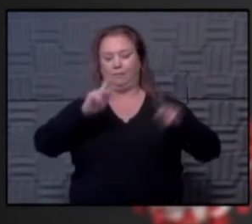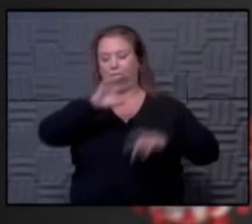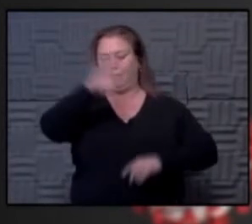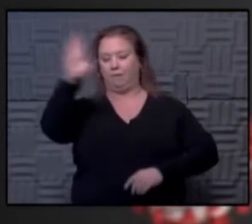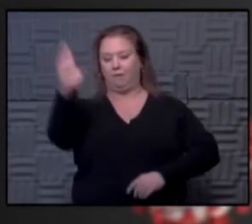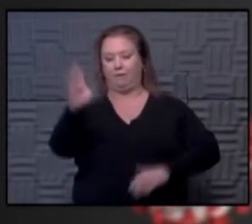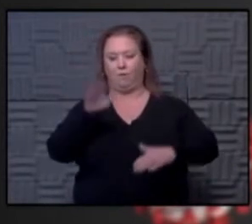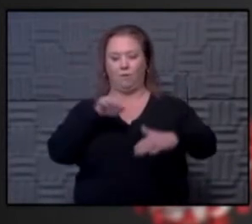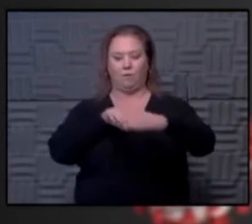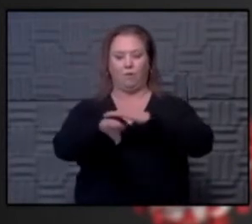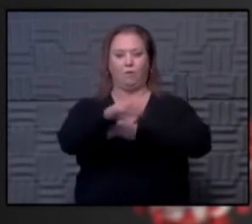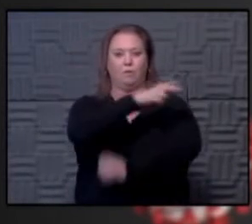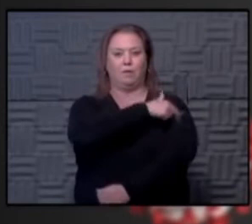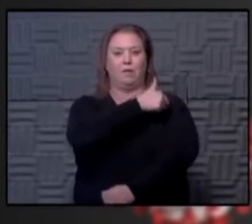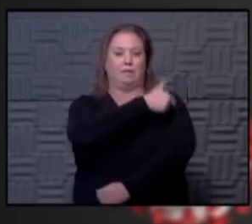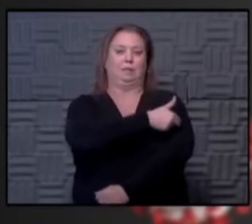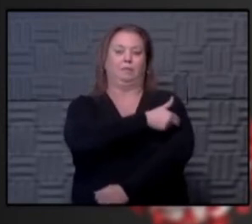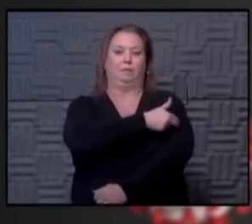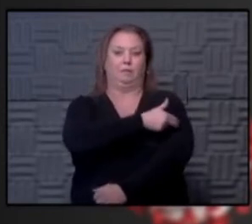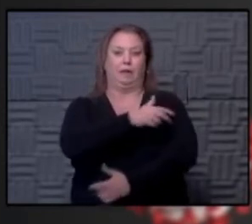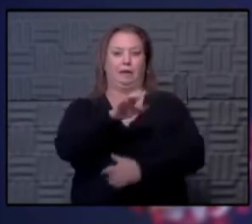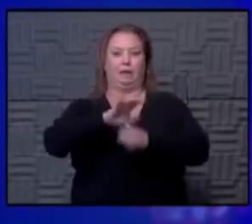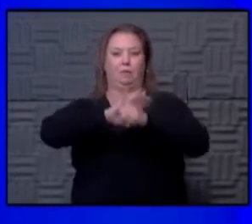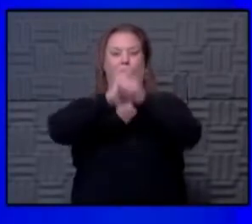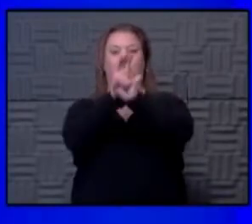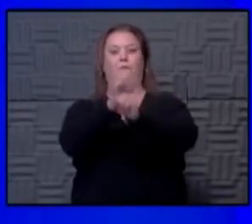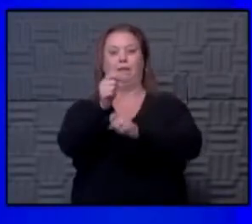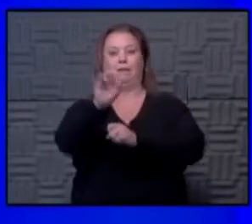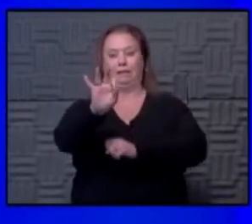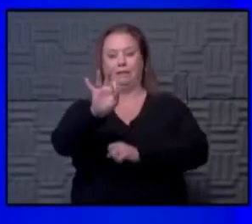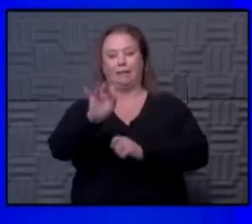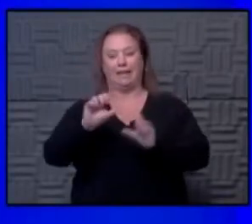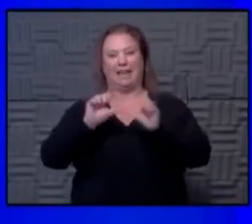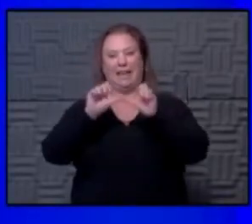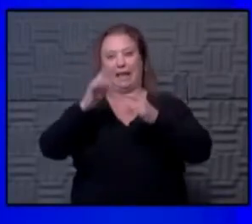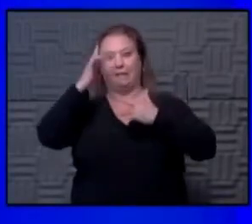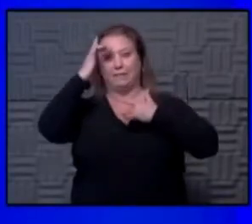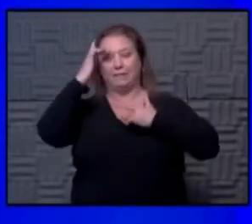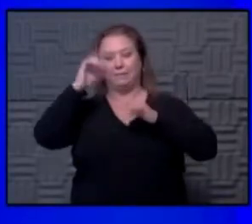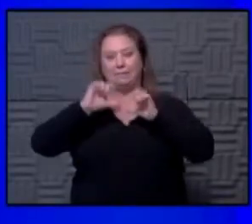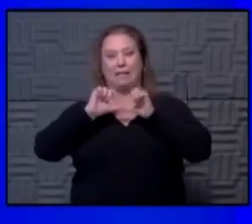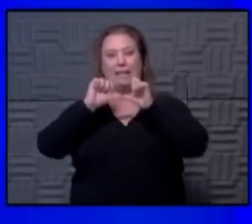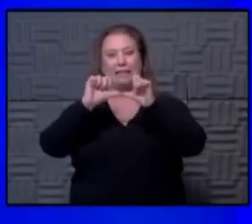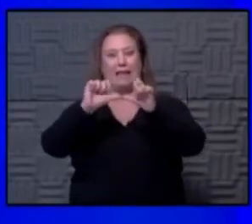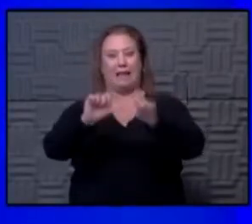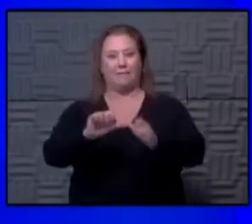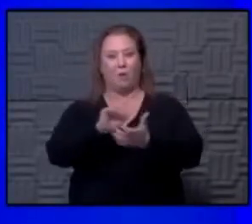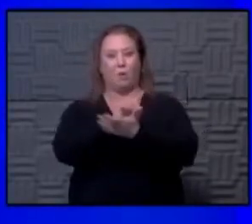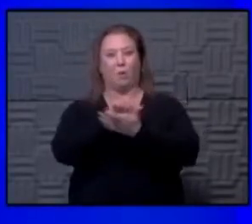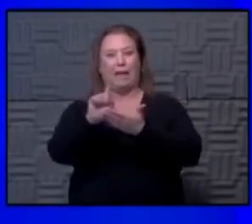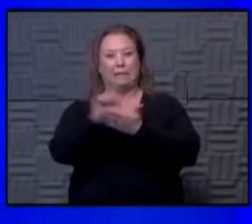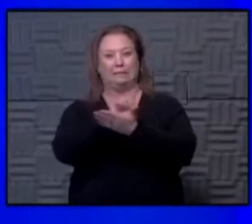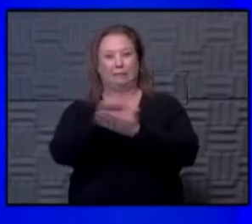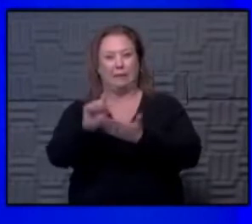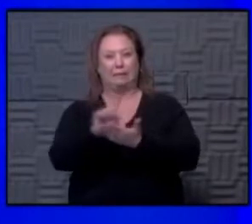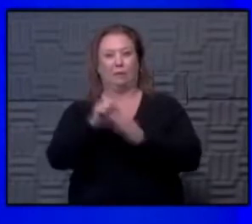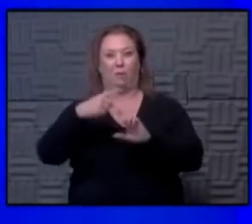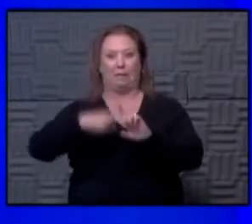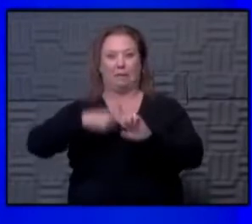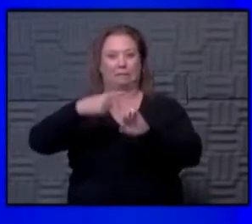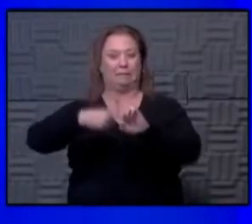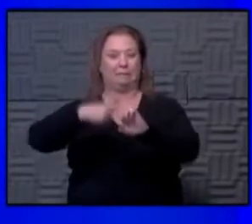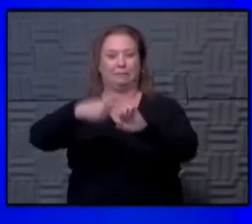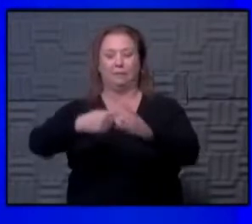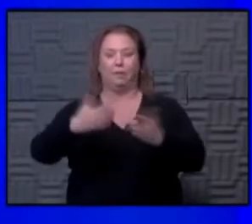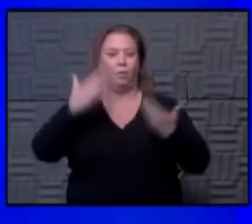go to the hospital but had COVID-19, they can have symptoms that last for weeks or months. We don't know